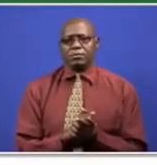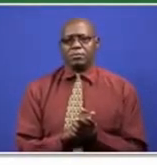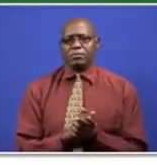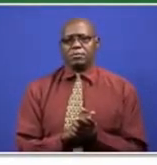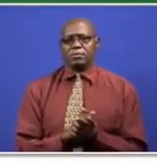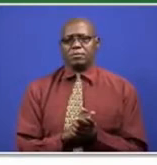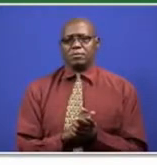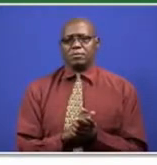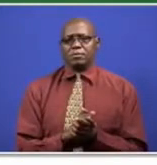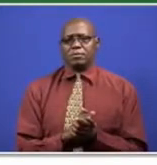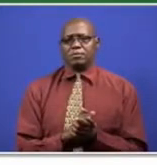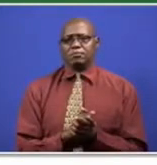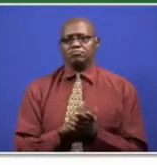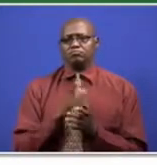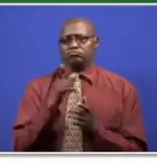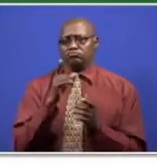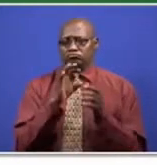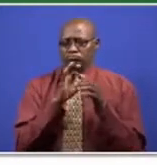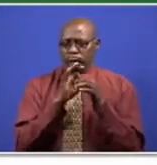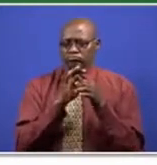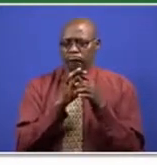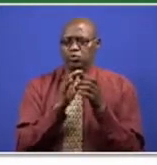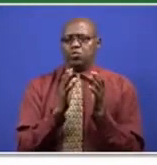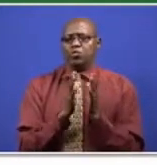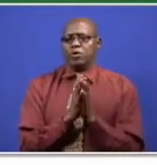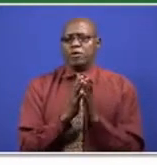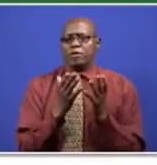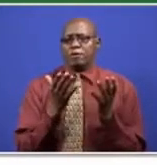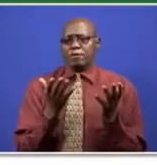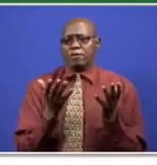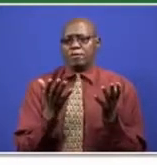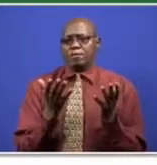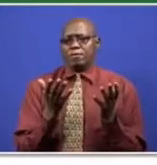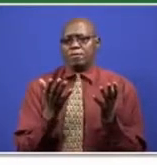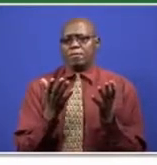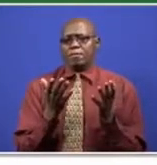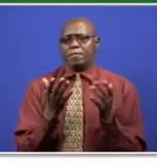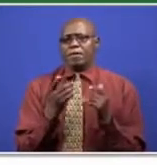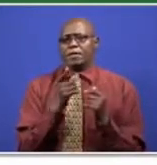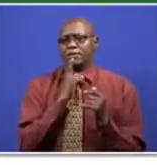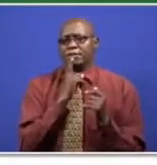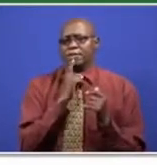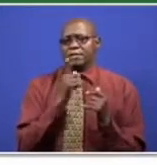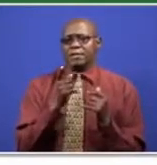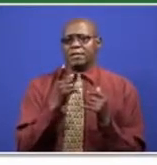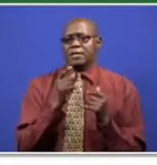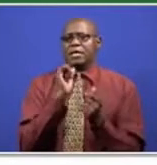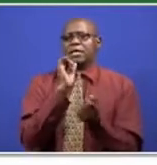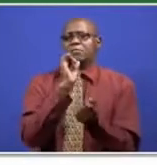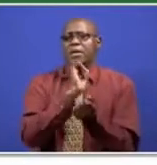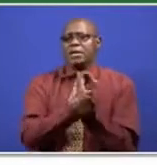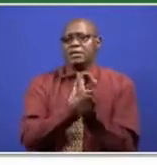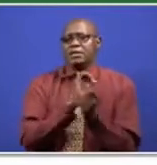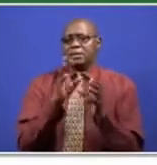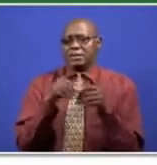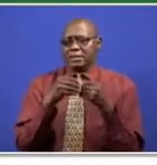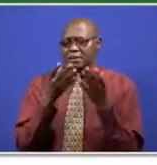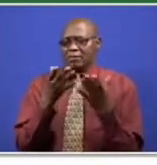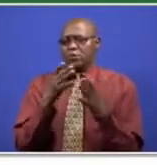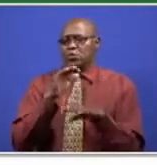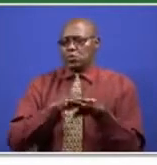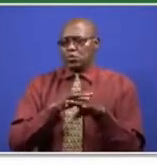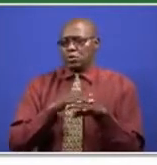And it ties in with what is said, that the punishment given to good